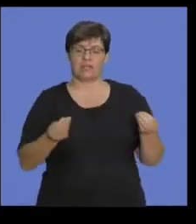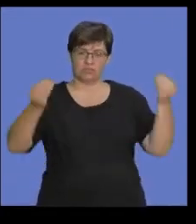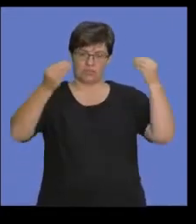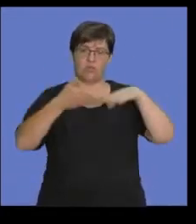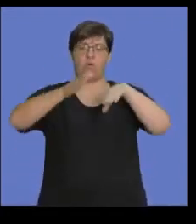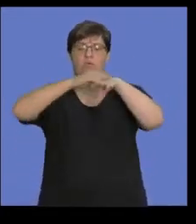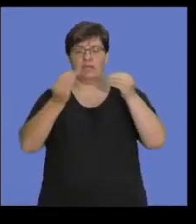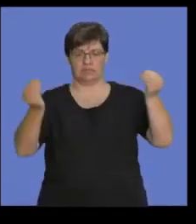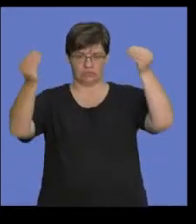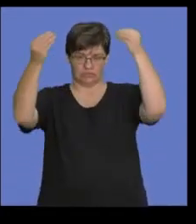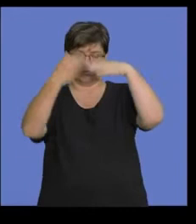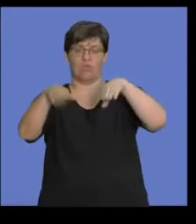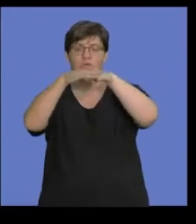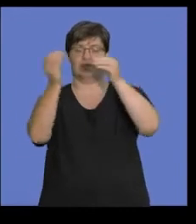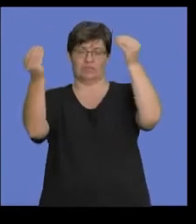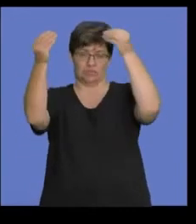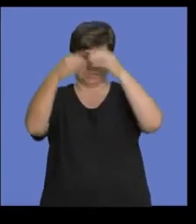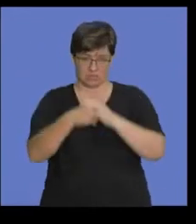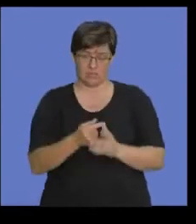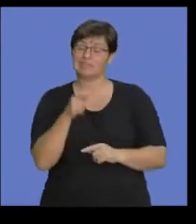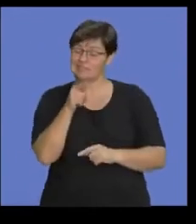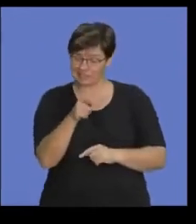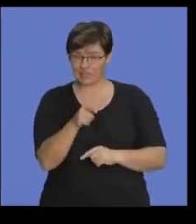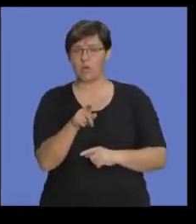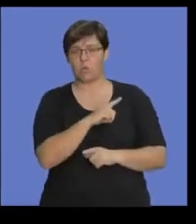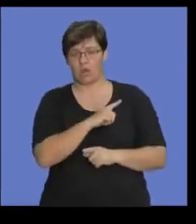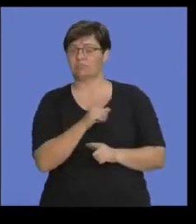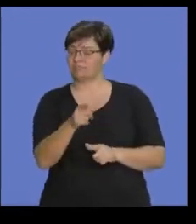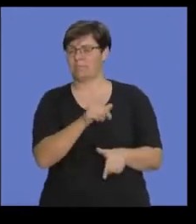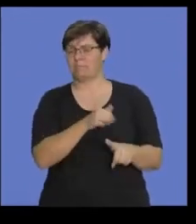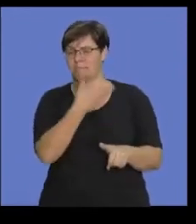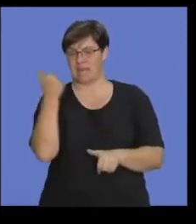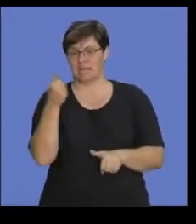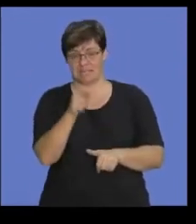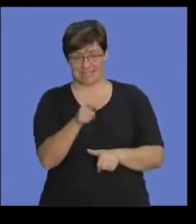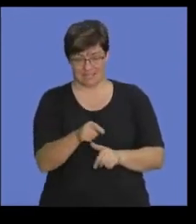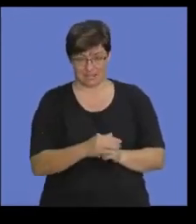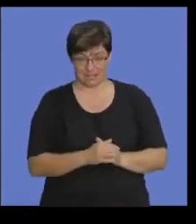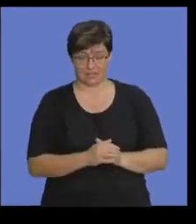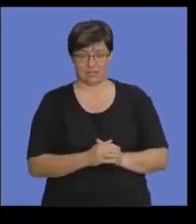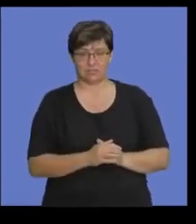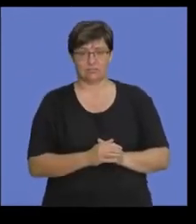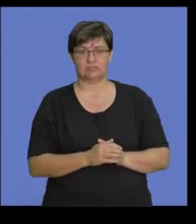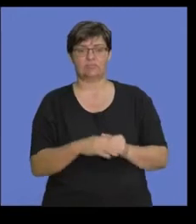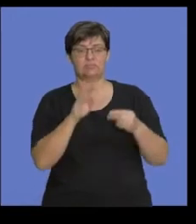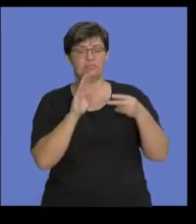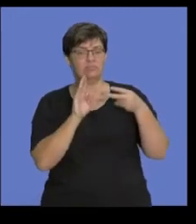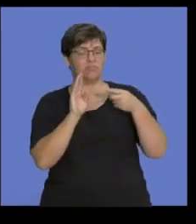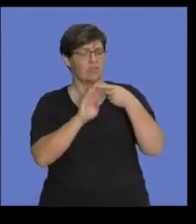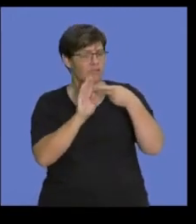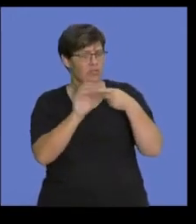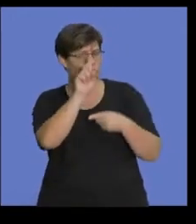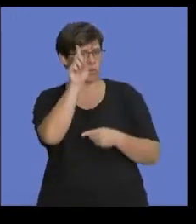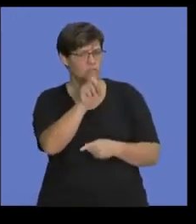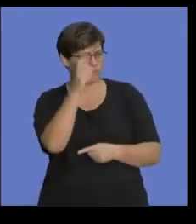interest. That's why compound interest is actually the way to go. Now, the very first question I want you